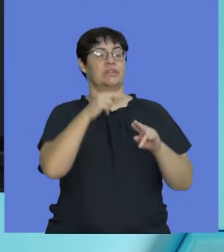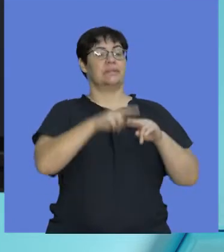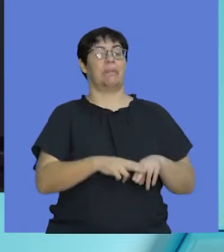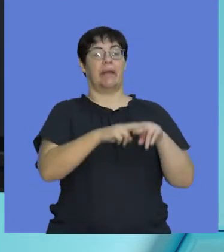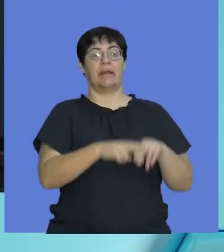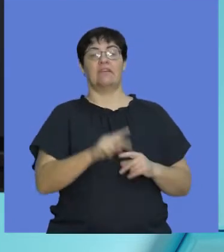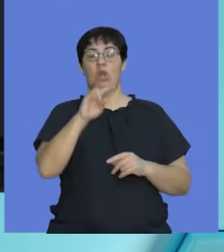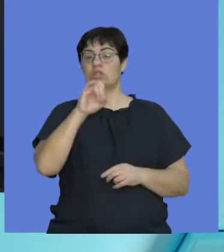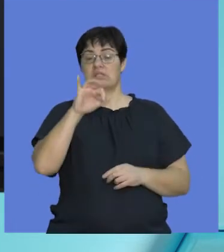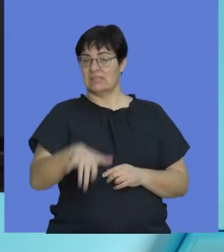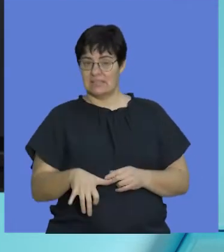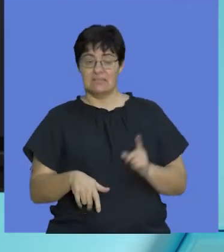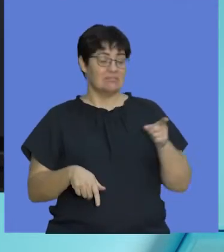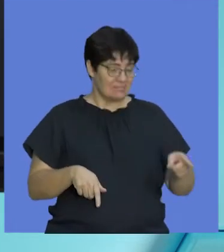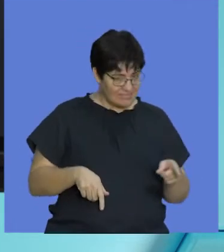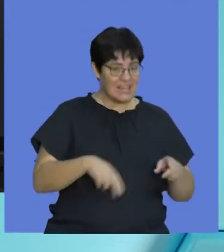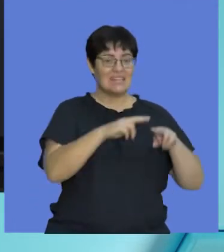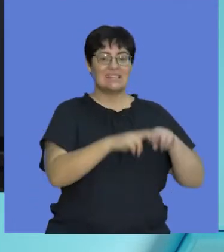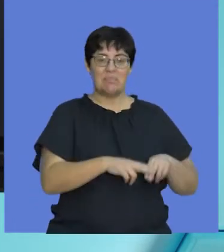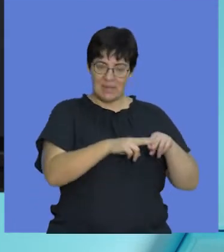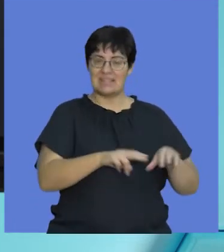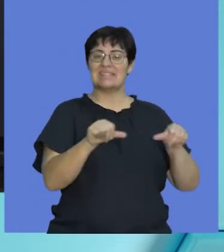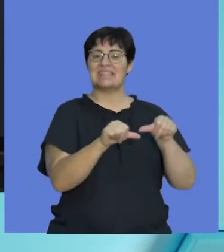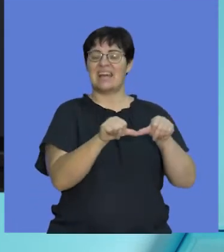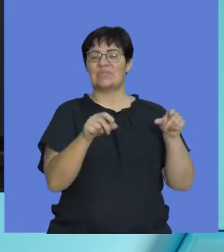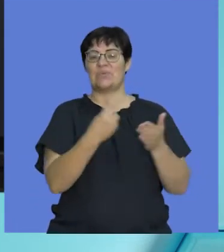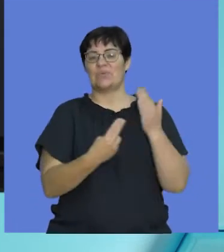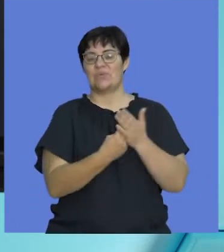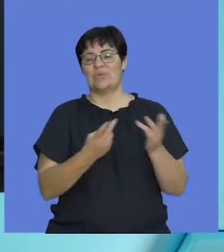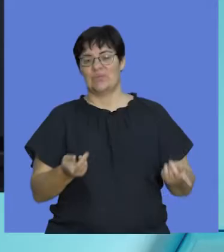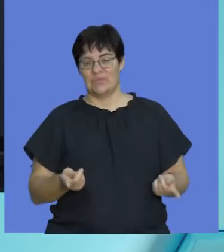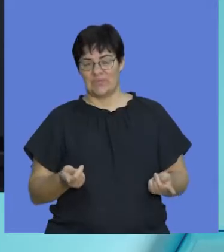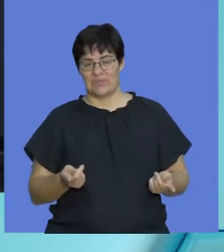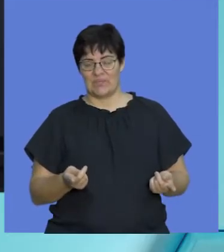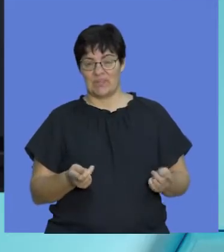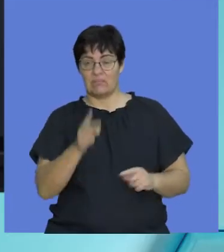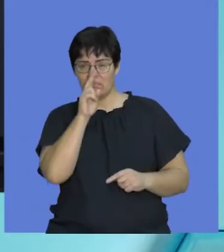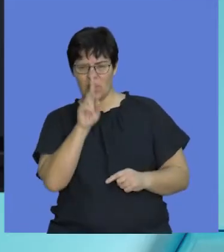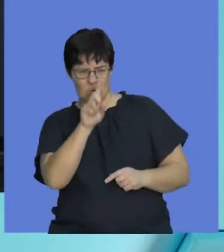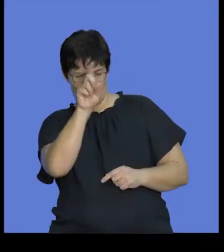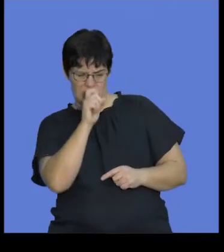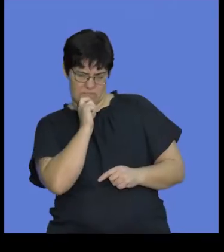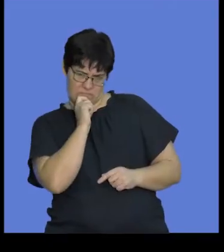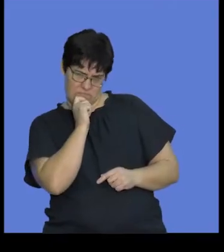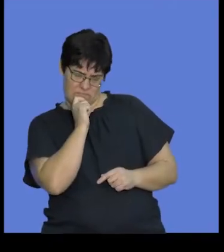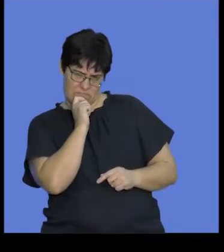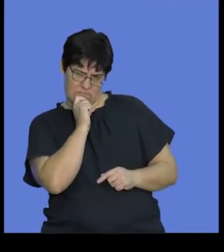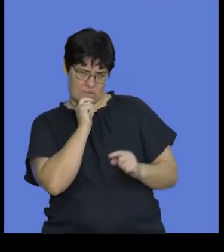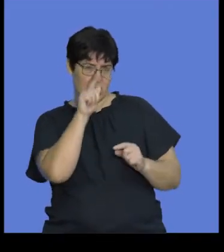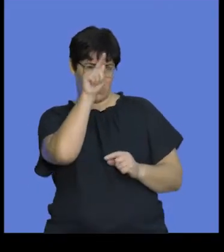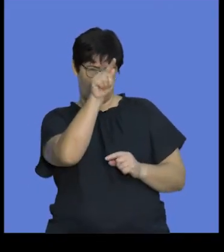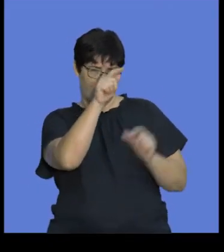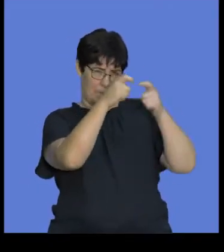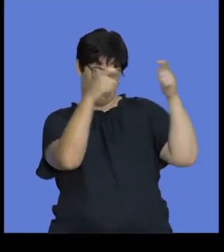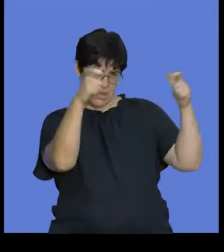dependent on velocity. It's dependent on the size. So when I look at this question and I go, the